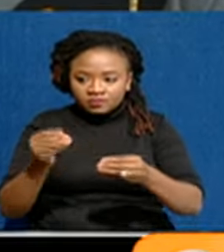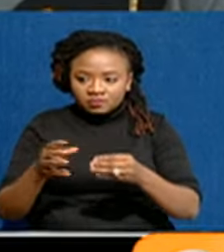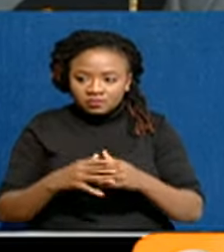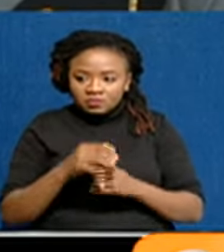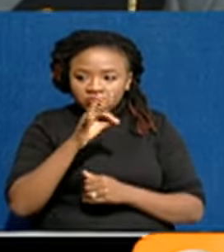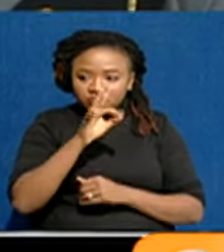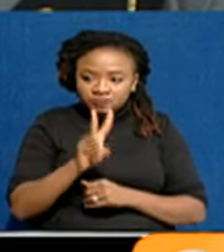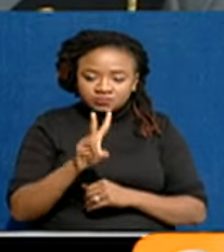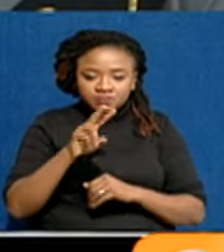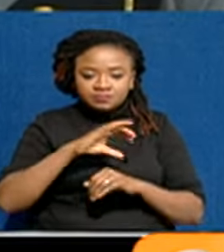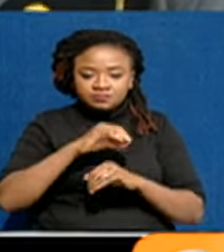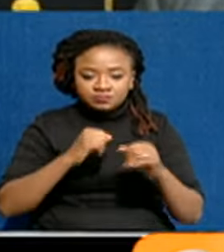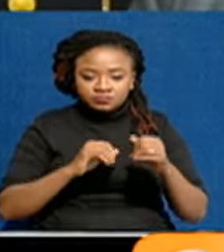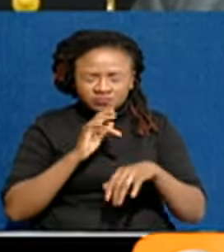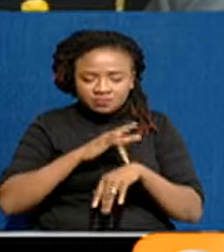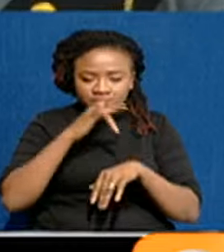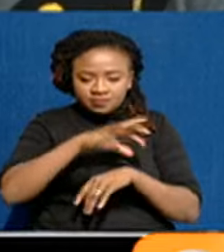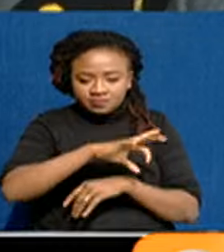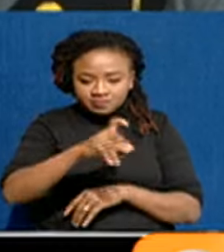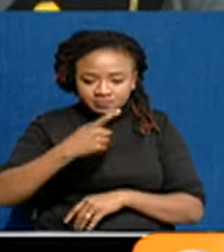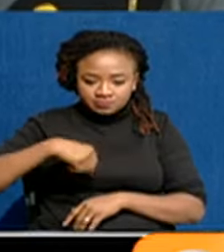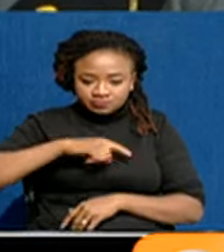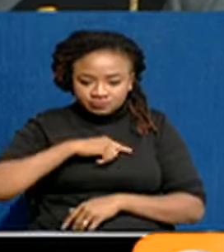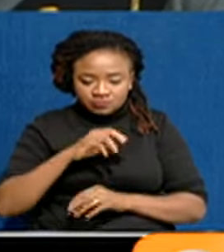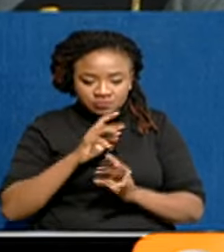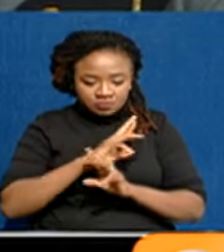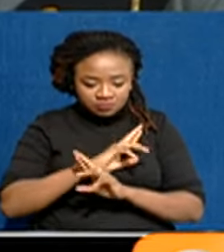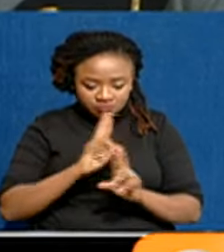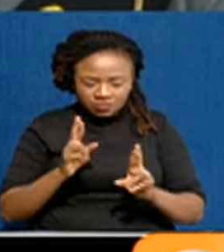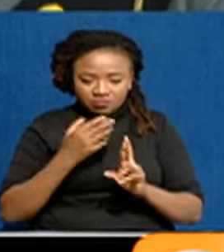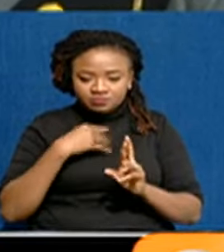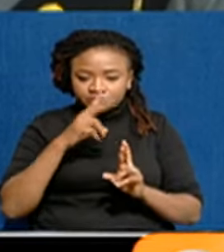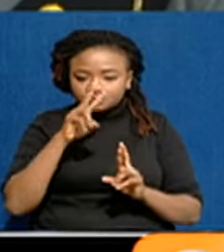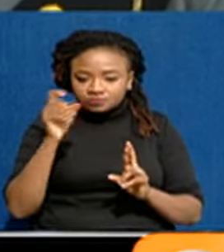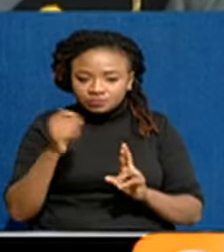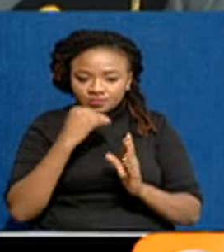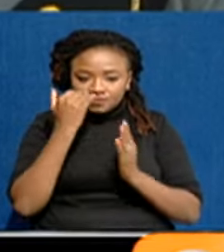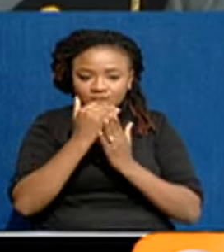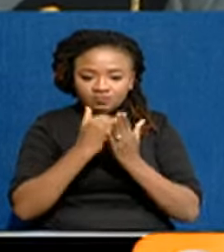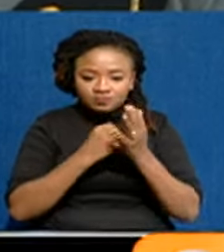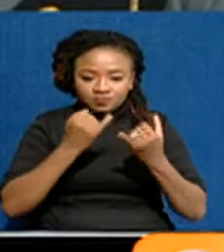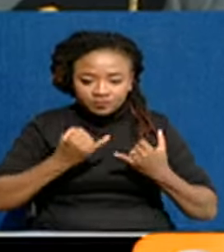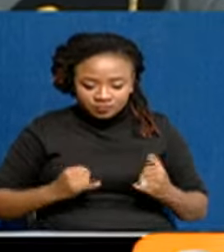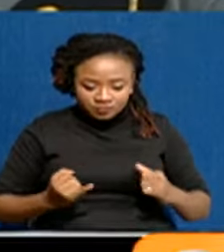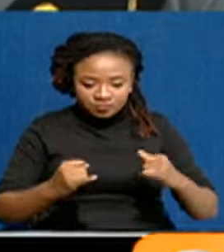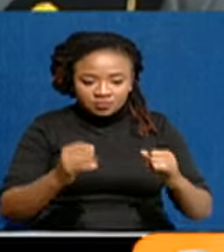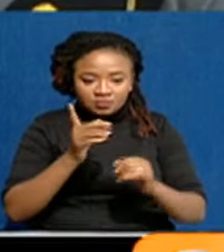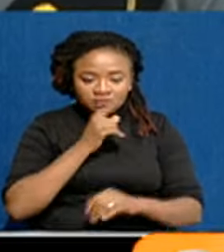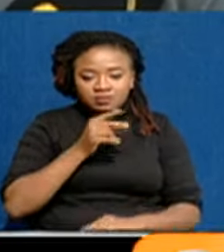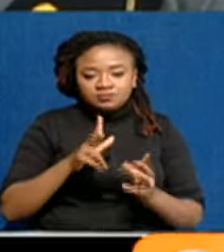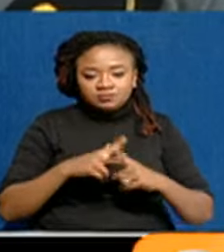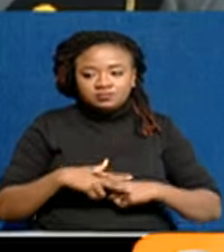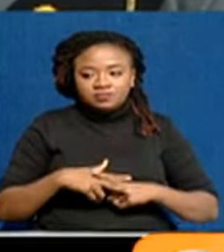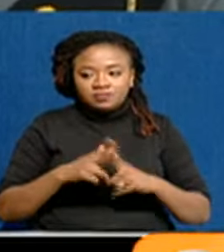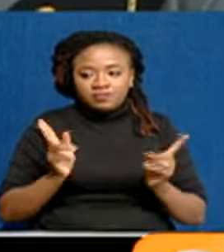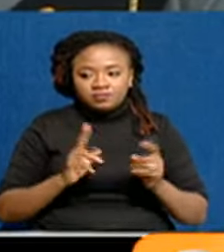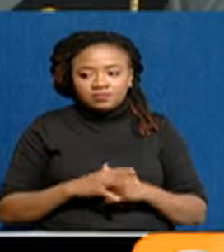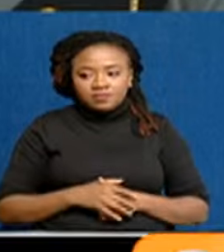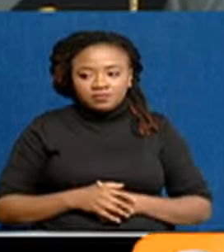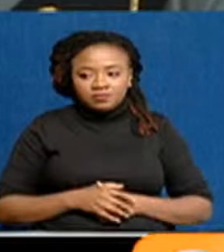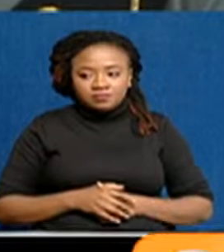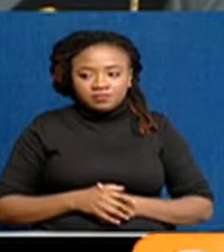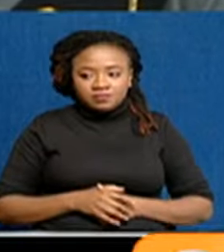to the 32 affected counties. We are having actually a two-month program, rollout program, that has already commenced. But we are